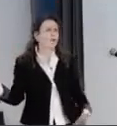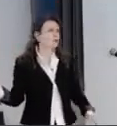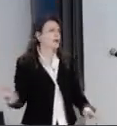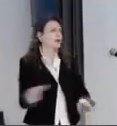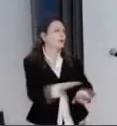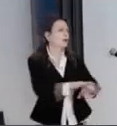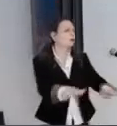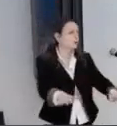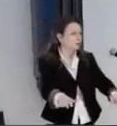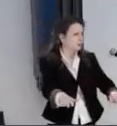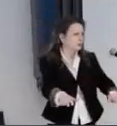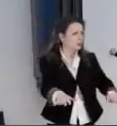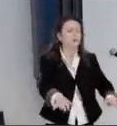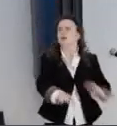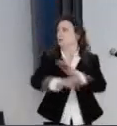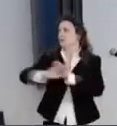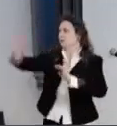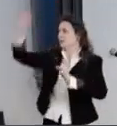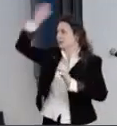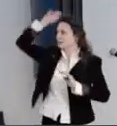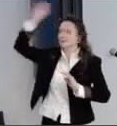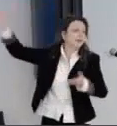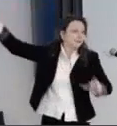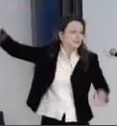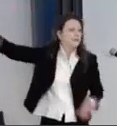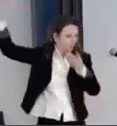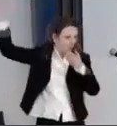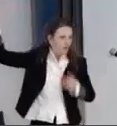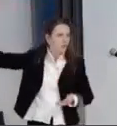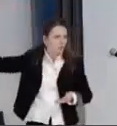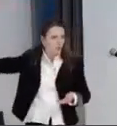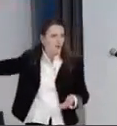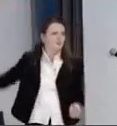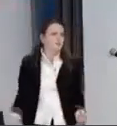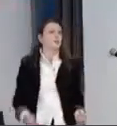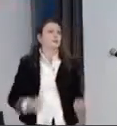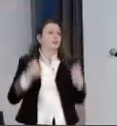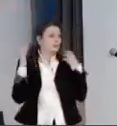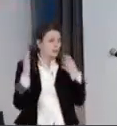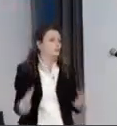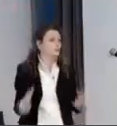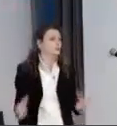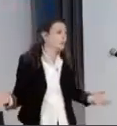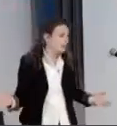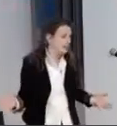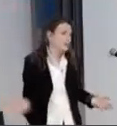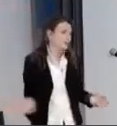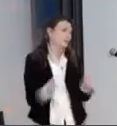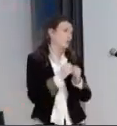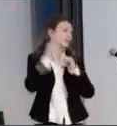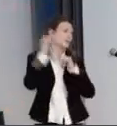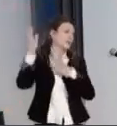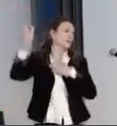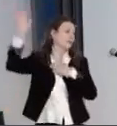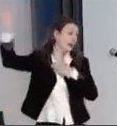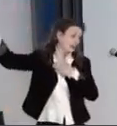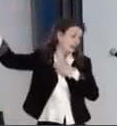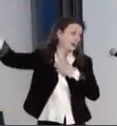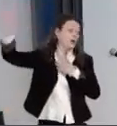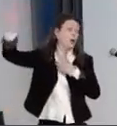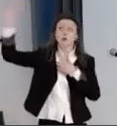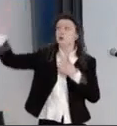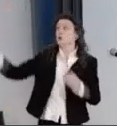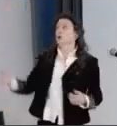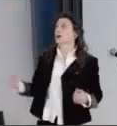taken from a rose. And now I'm confused because I mean, this is what I knew and this is what definitely used to be the case. I don't know whether this is a